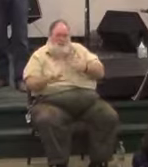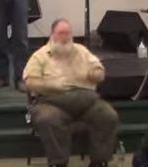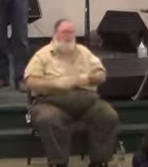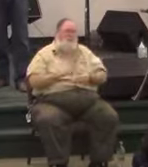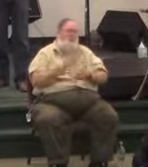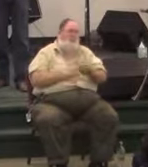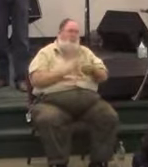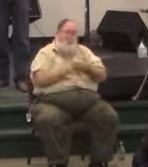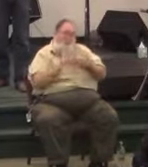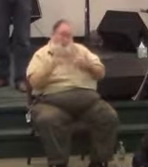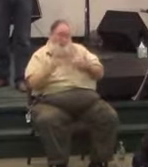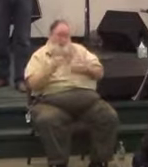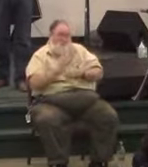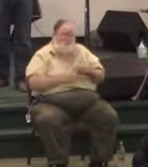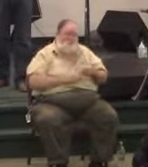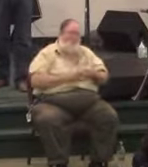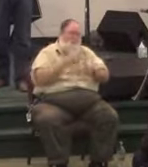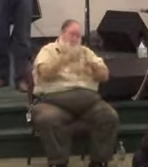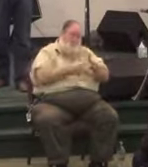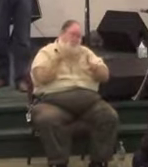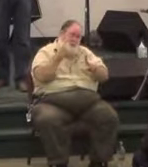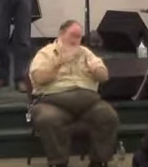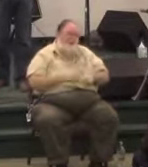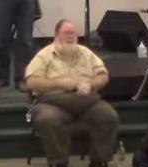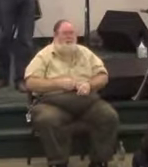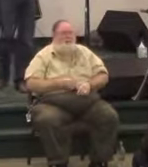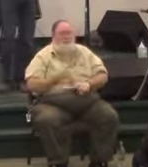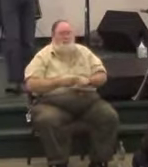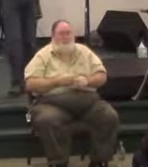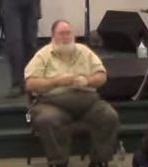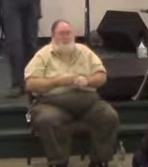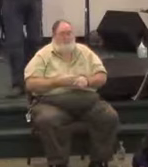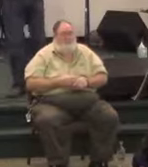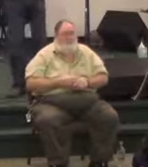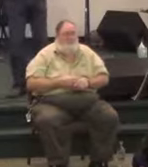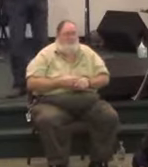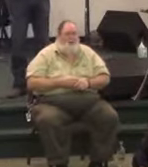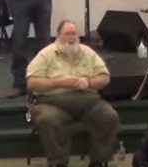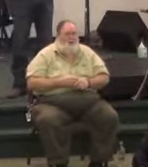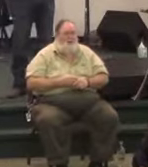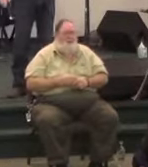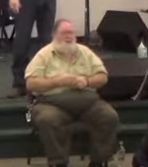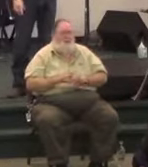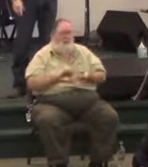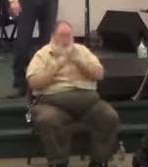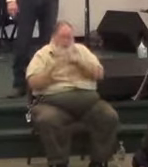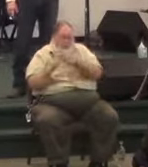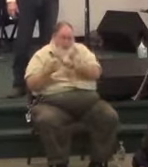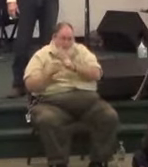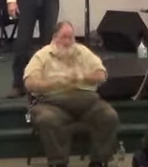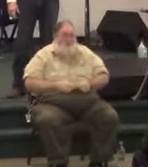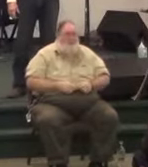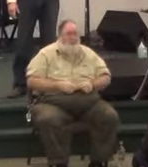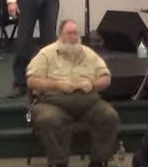So, if you're on a monthly commission check, you can comfortably sit beside your neighbor and not give for